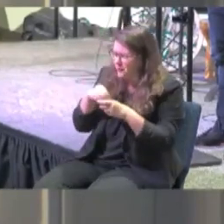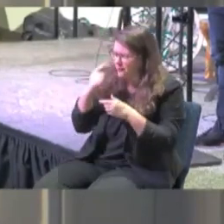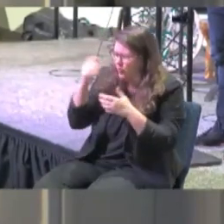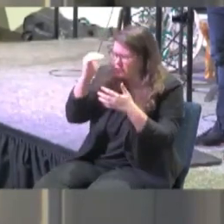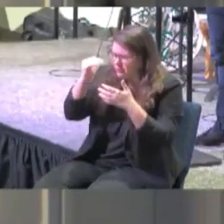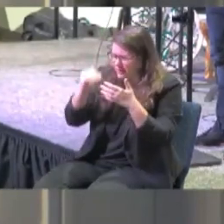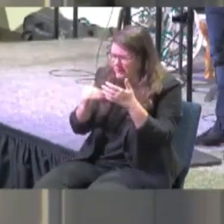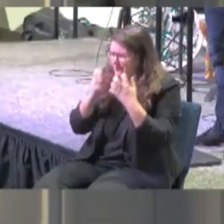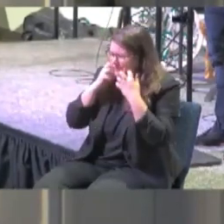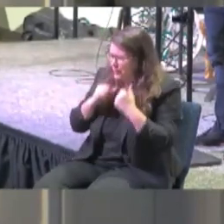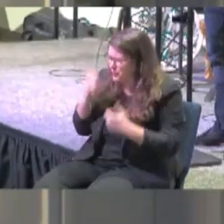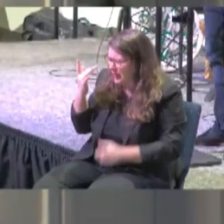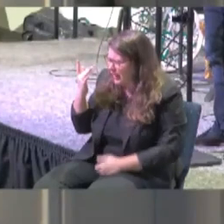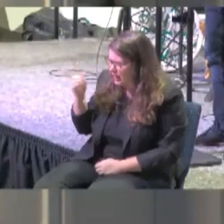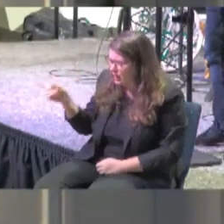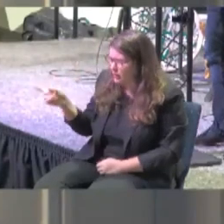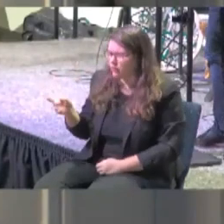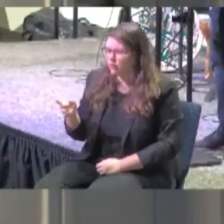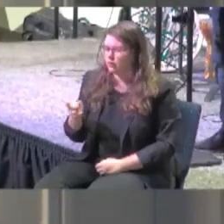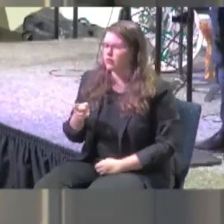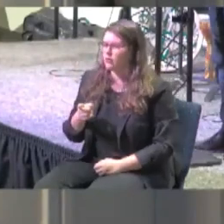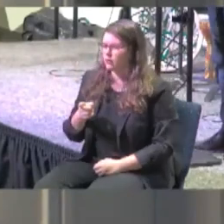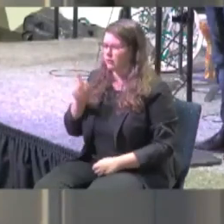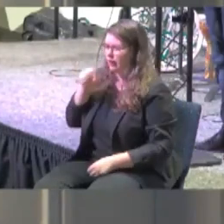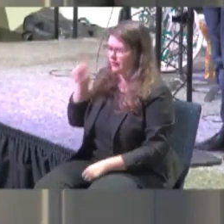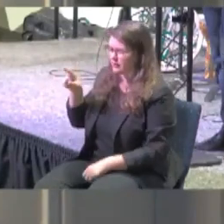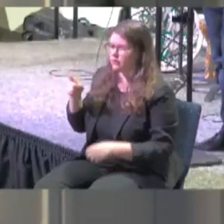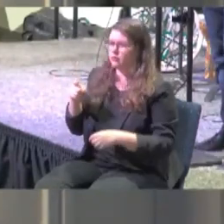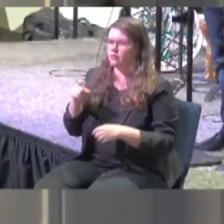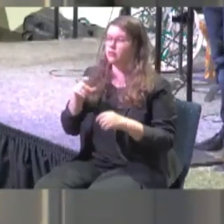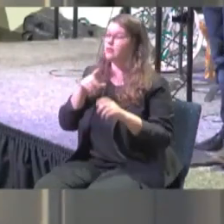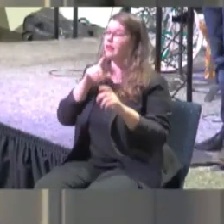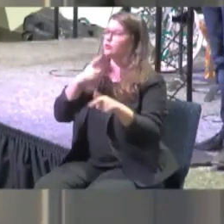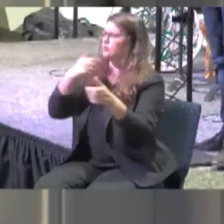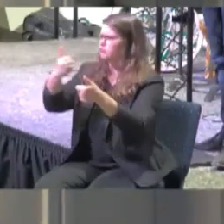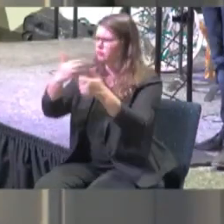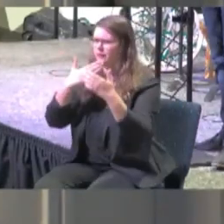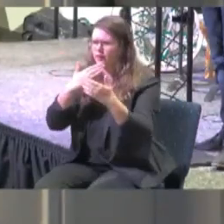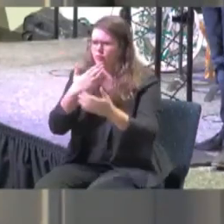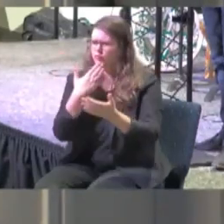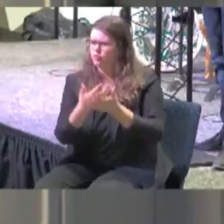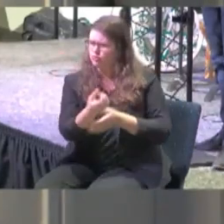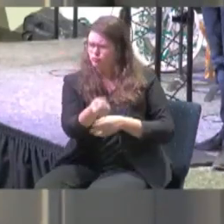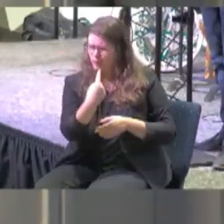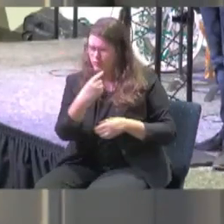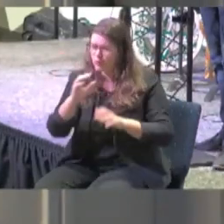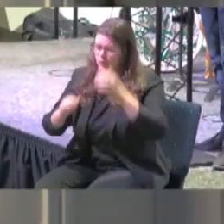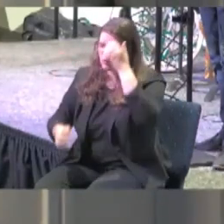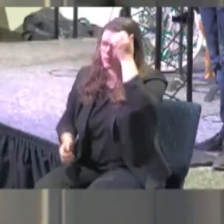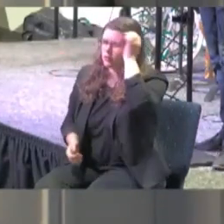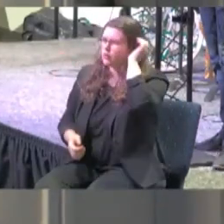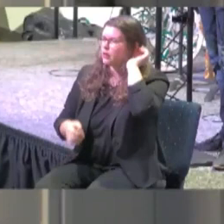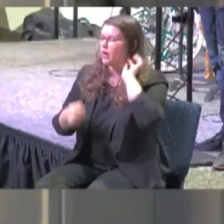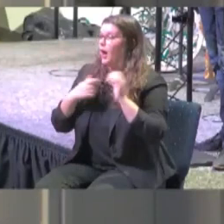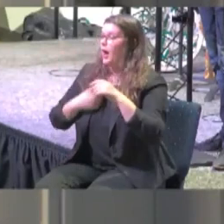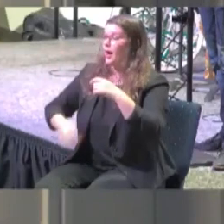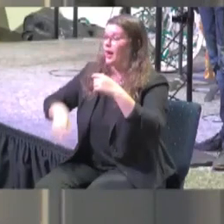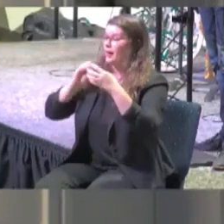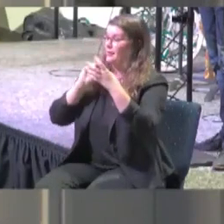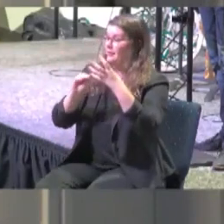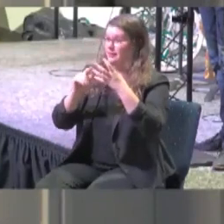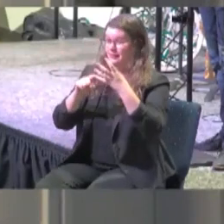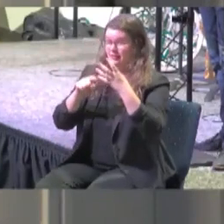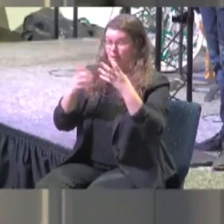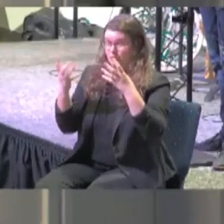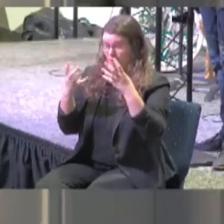methodology. Thank you. No, I appreciate the question back on that. I'm intending that as a feature